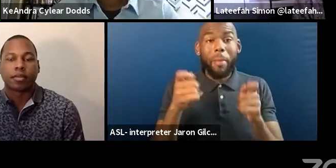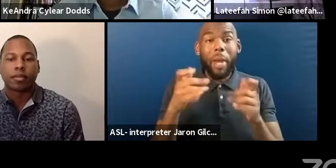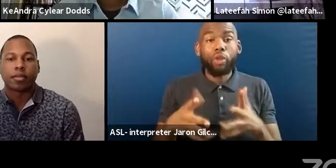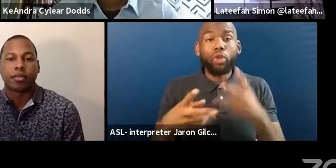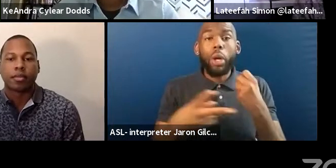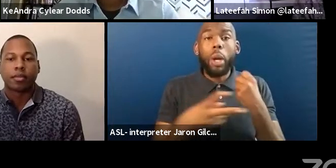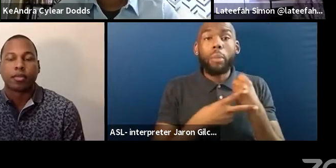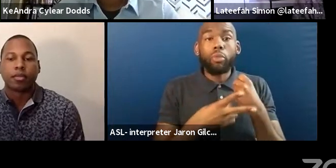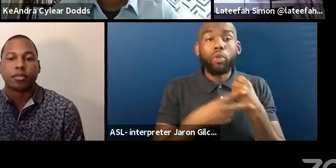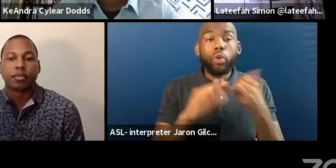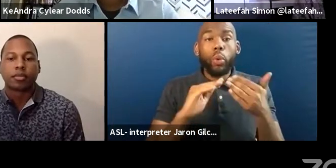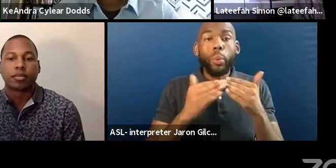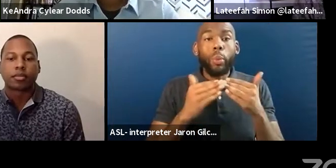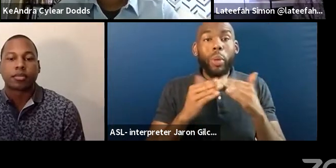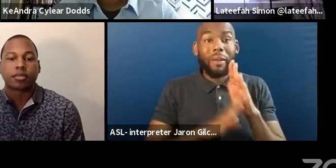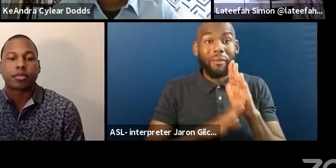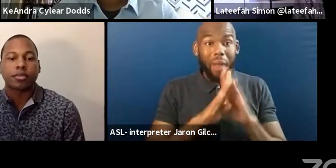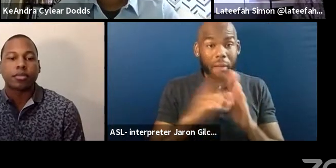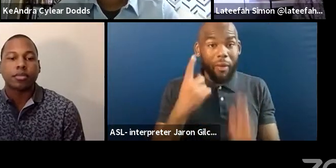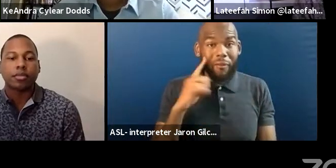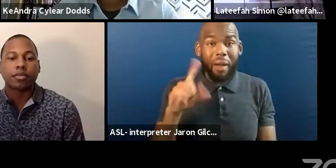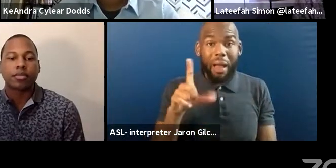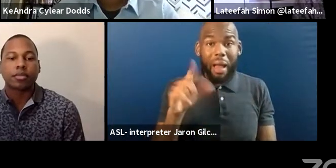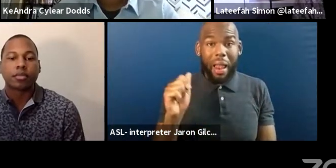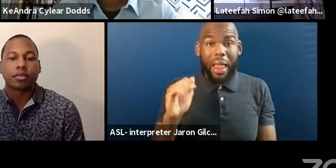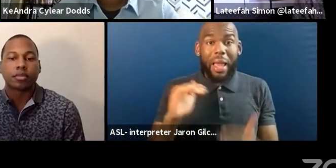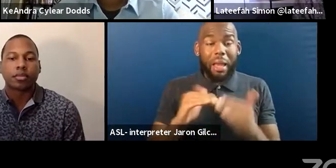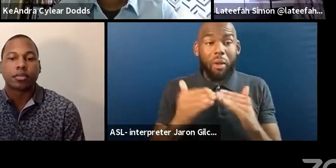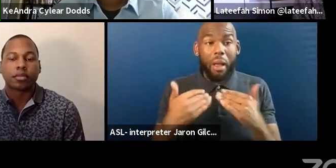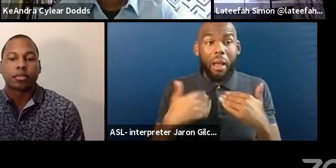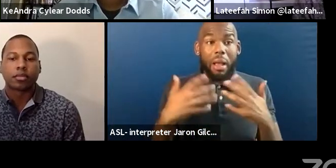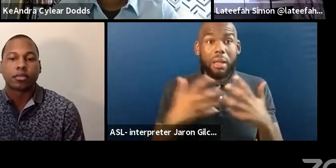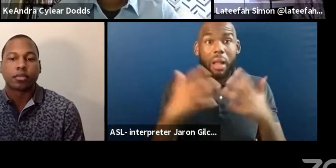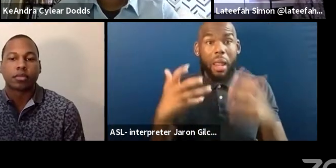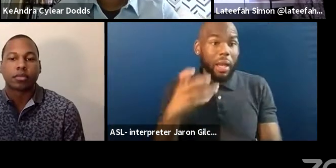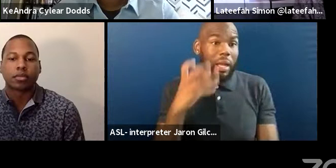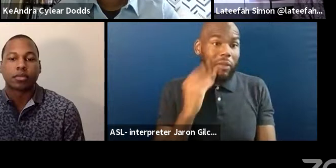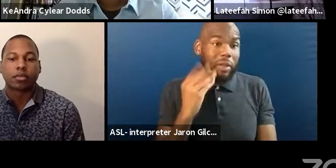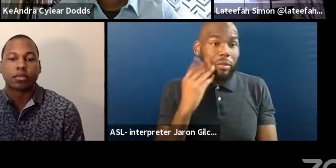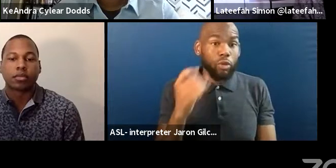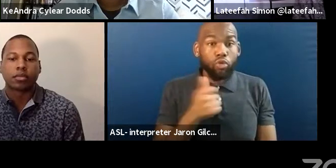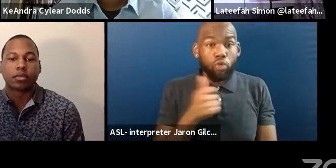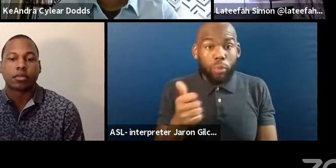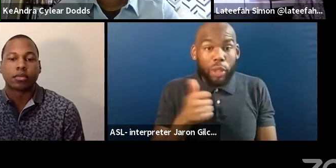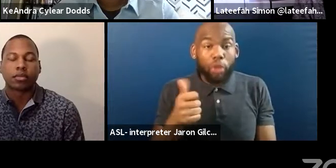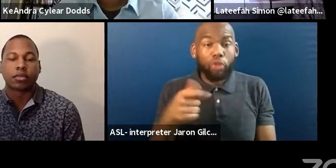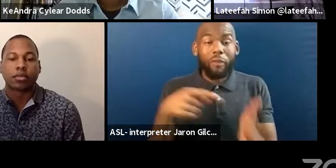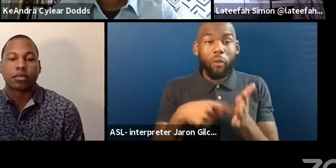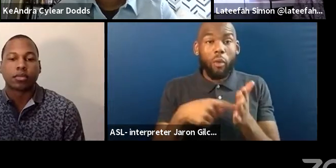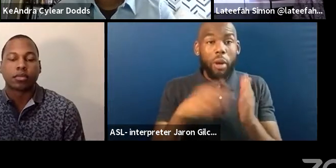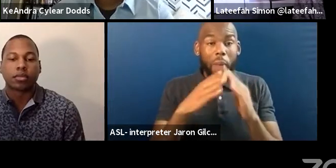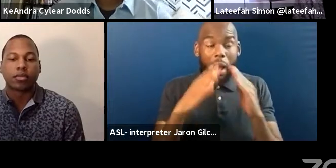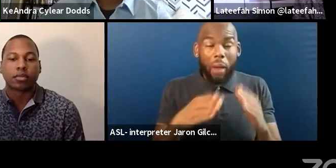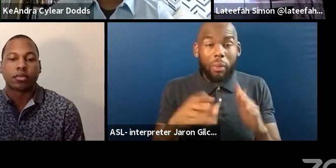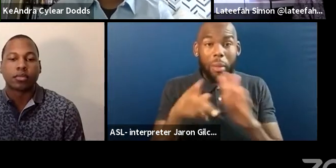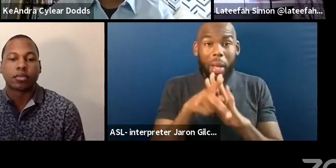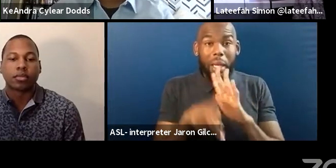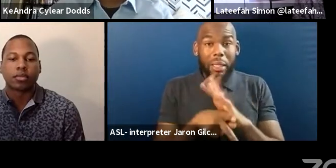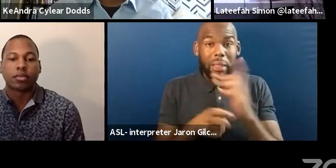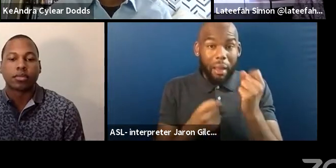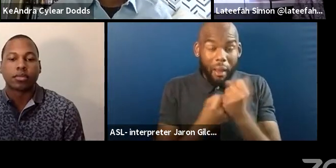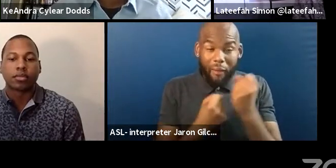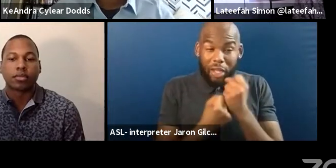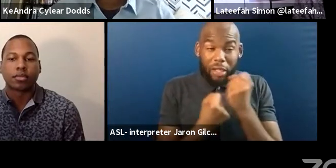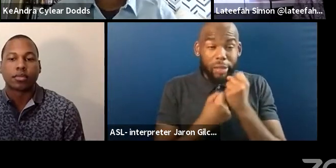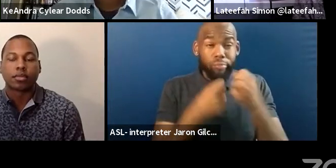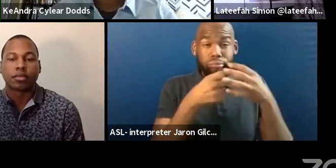Development Corporation of Los Angeles County, and has a wealth of experience in transportation, affordable housing, policy advocacy, and the law. So the